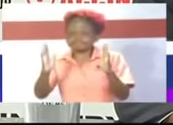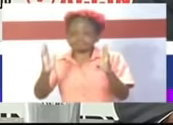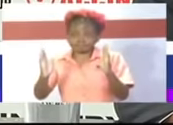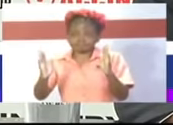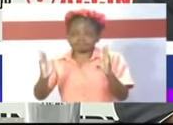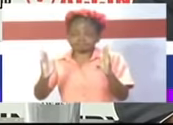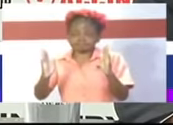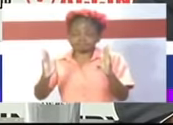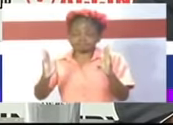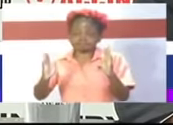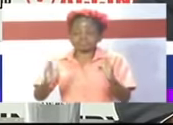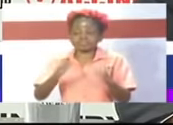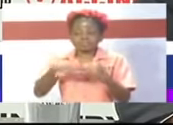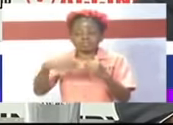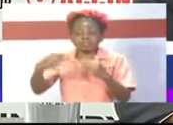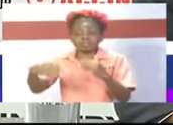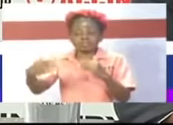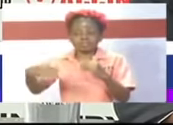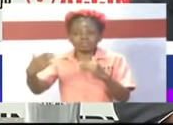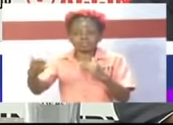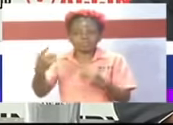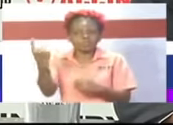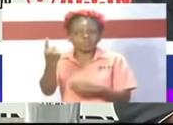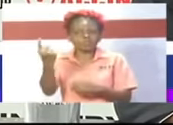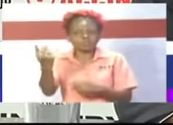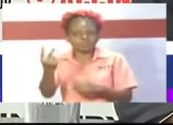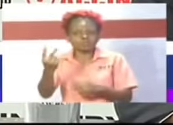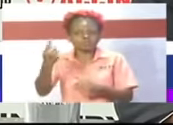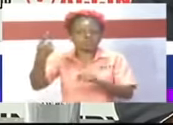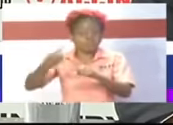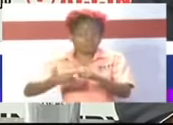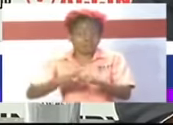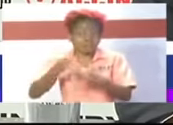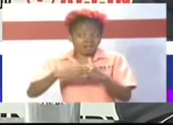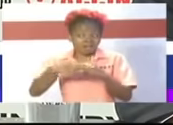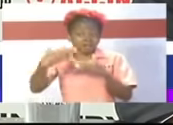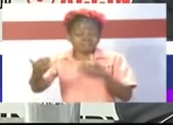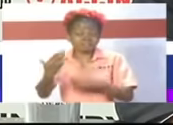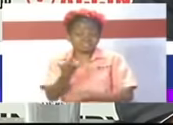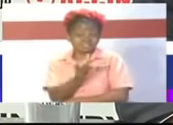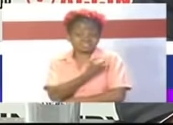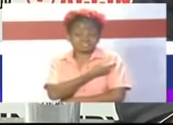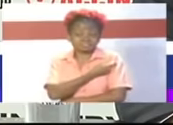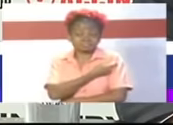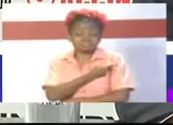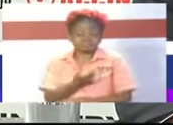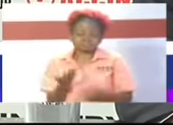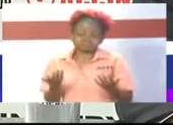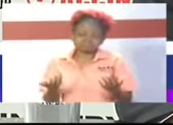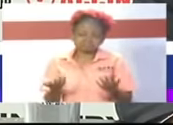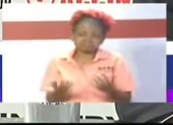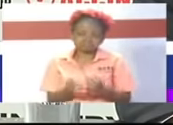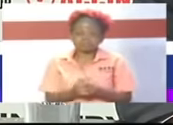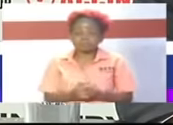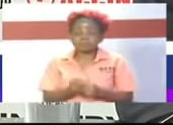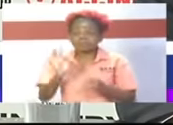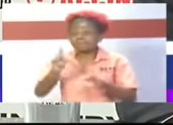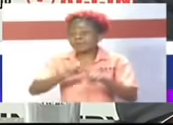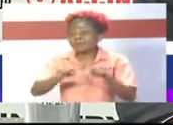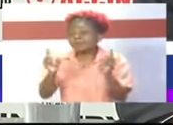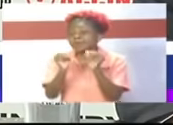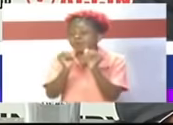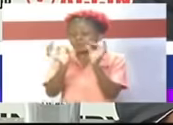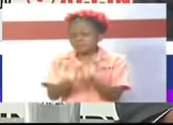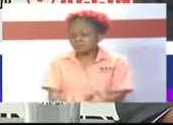months after, 1 or 2 months post the vaccination. But the more important thing is that in the individuals who